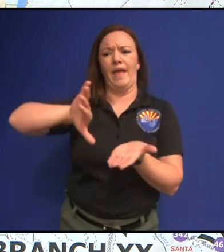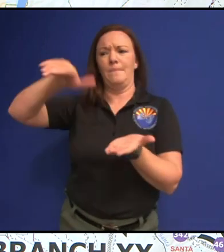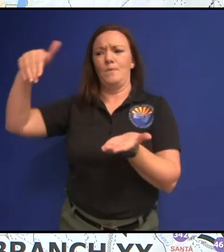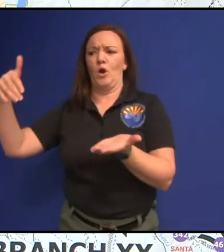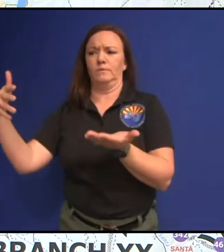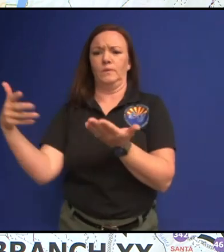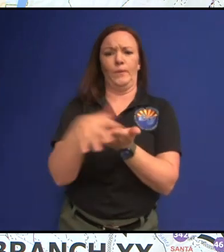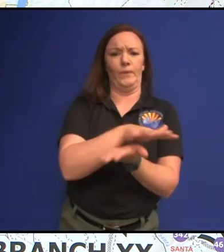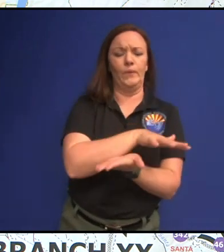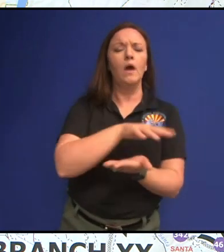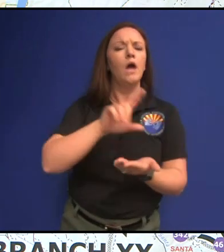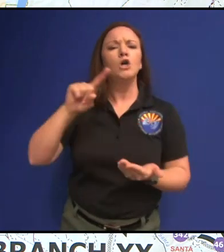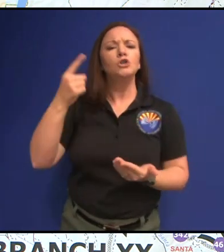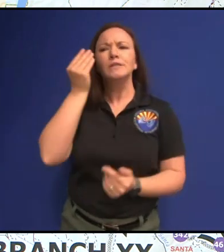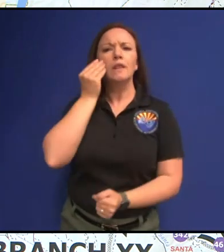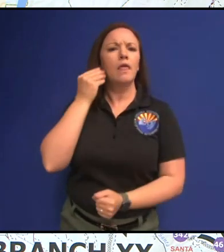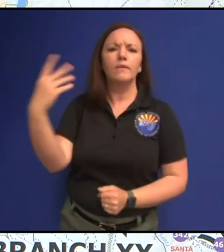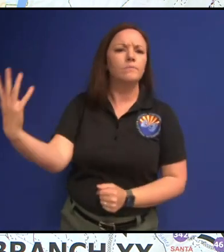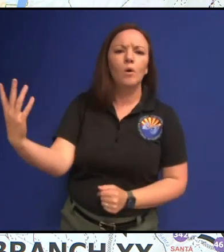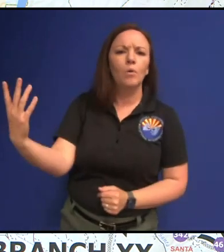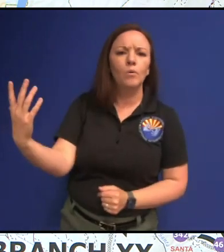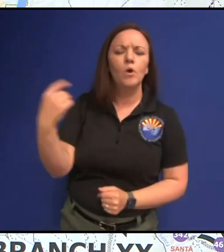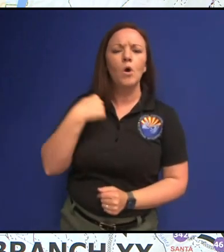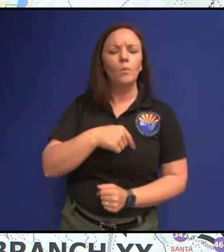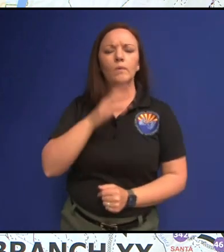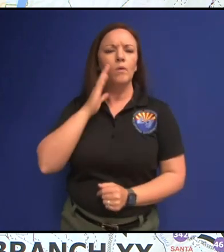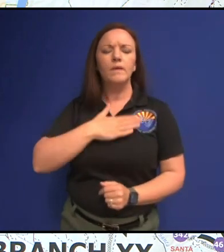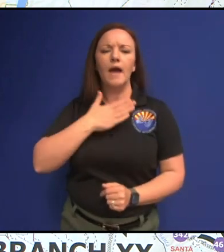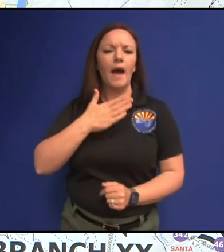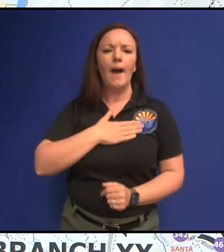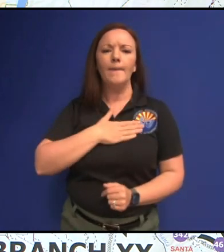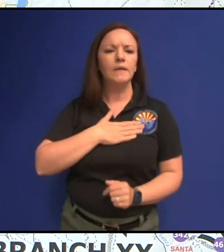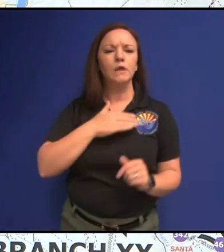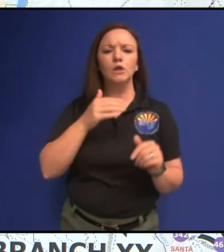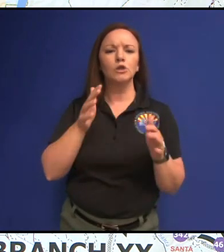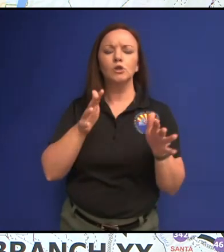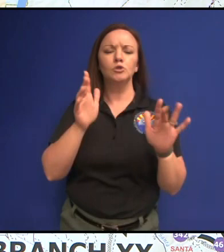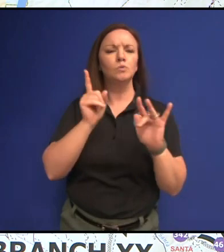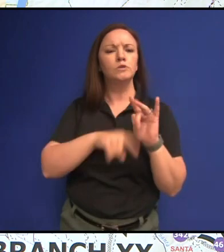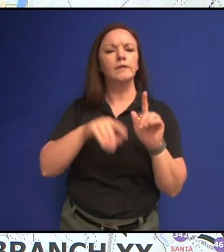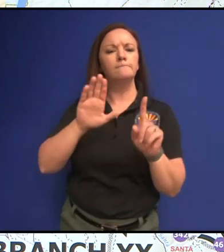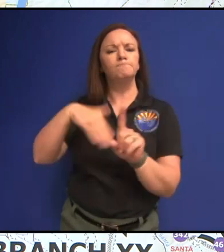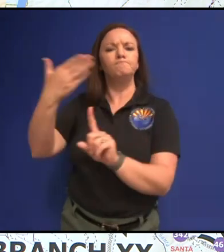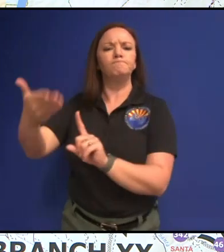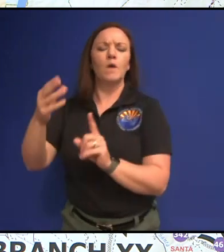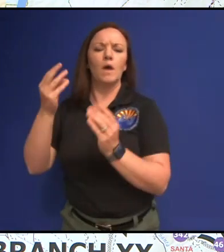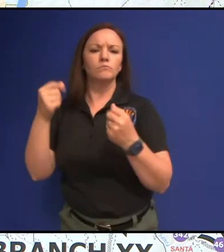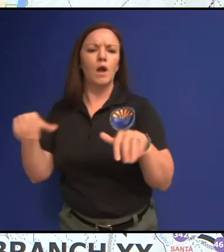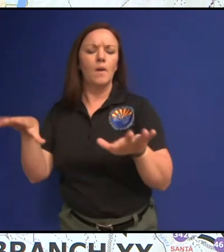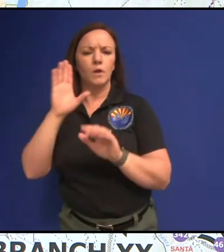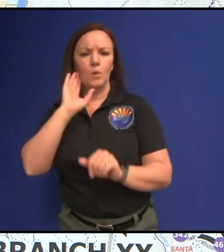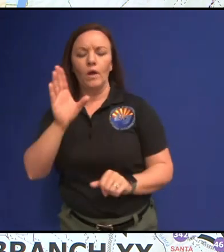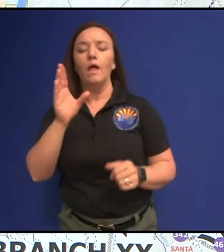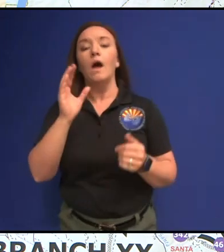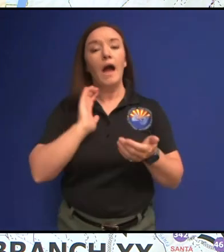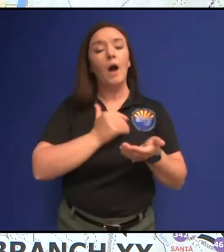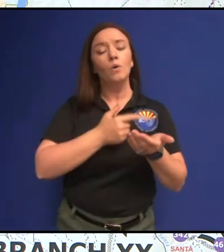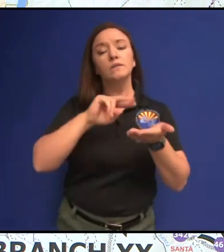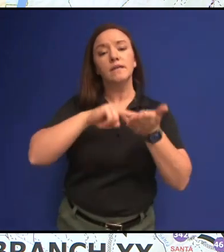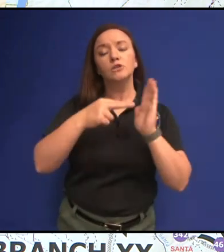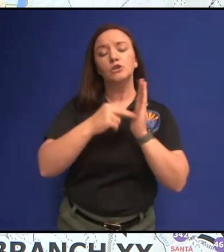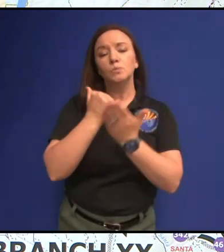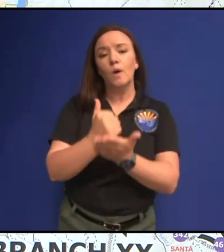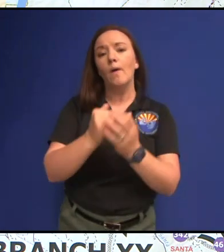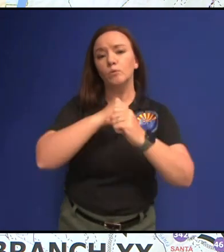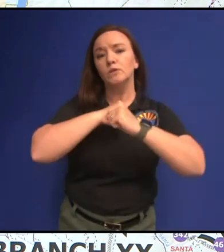know. We'll be happy to move on. But the intention is to help protect your property by getting that work